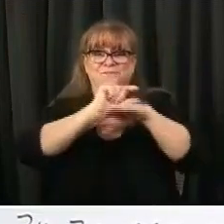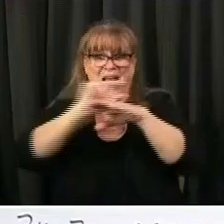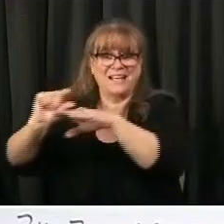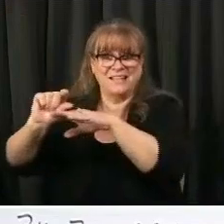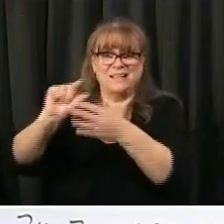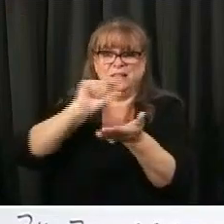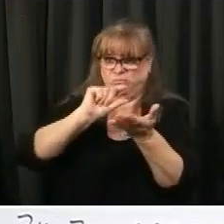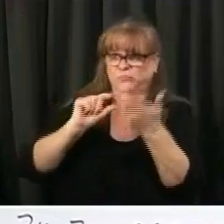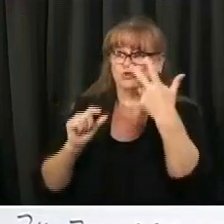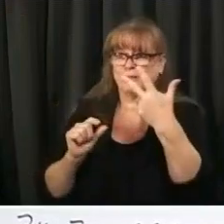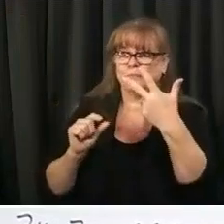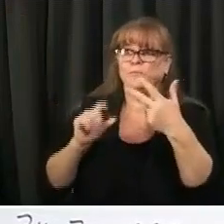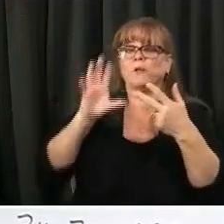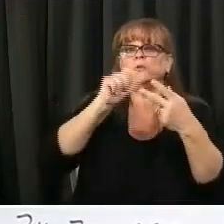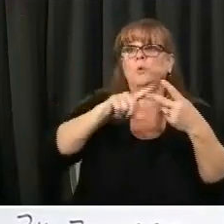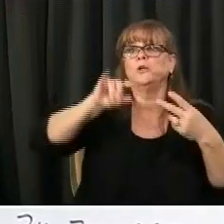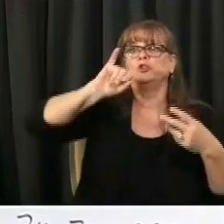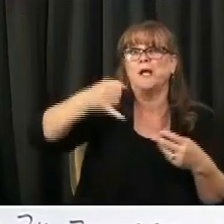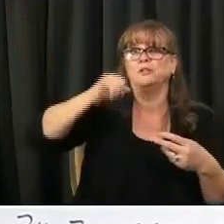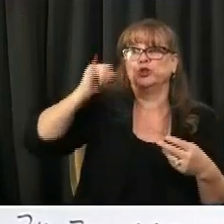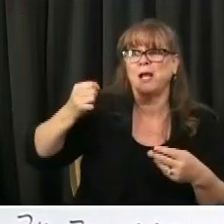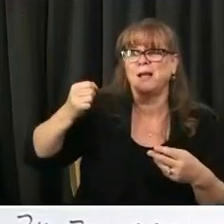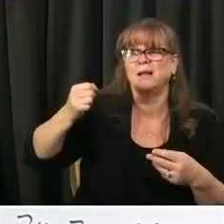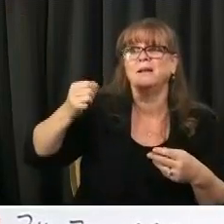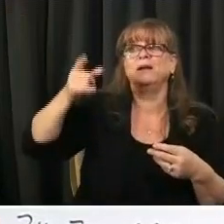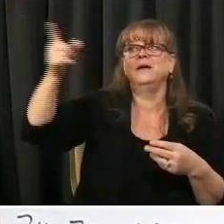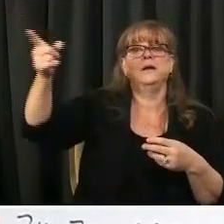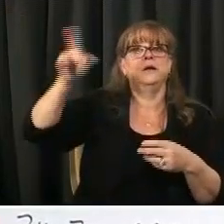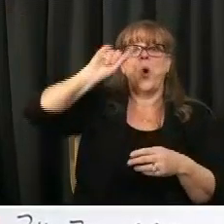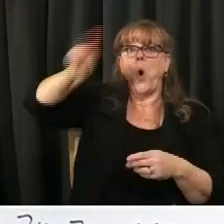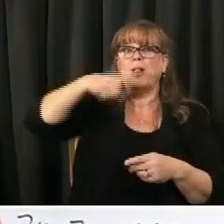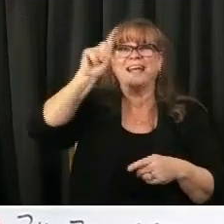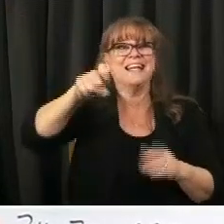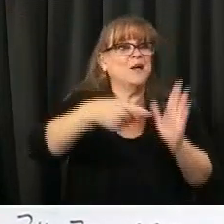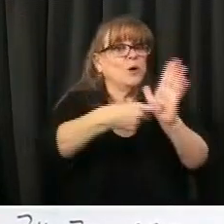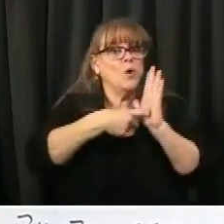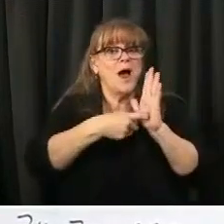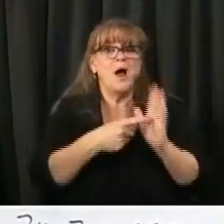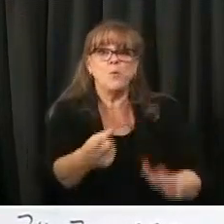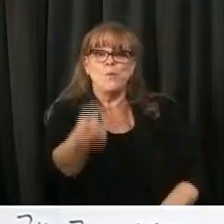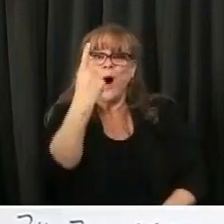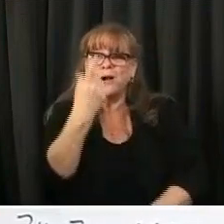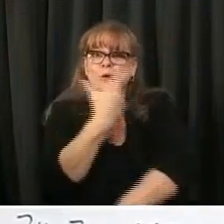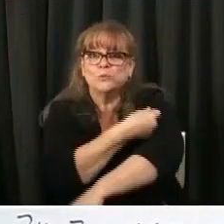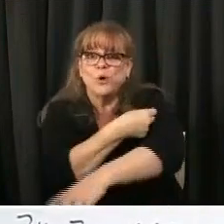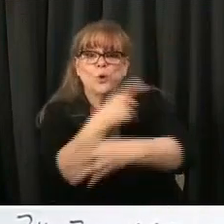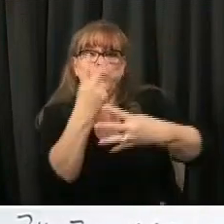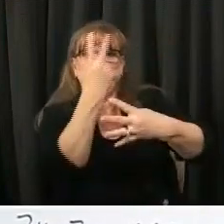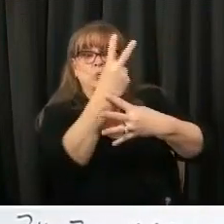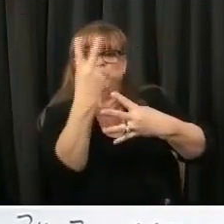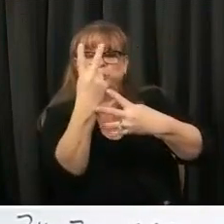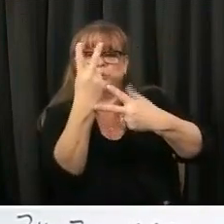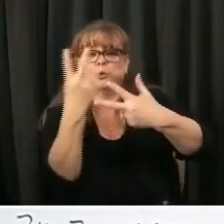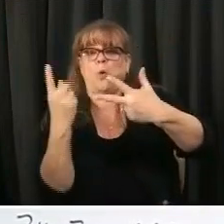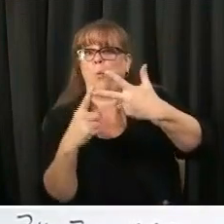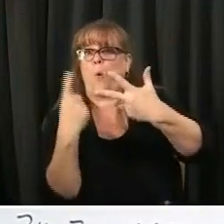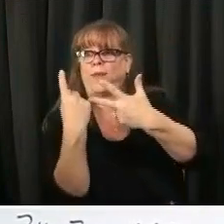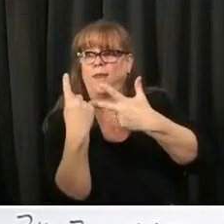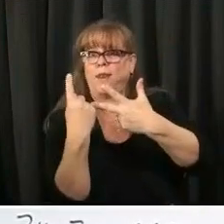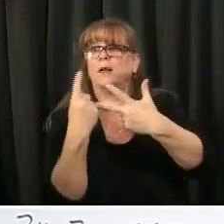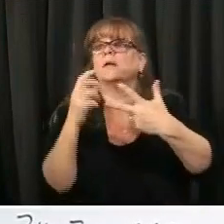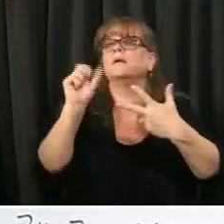quantity. We don't believe it would exceed the 30 to 40,000 a week of Moderna and Pfizer, but we